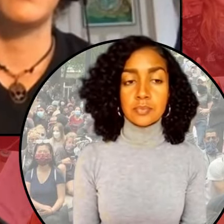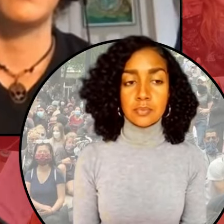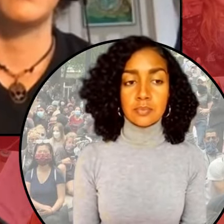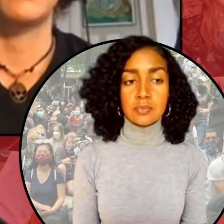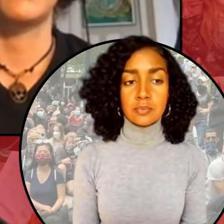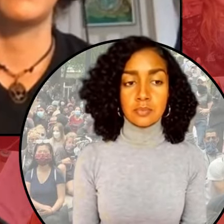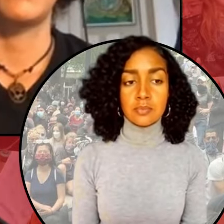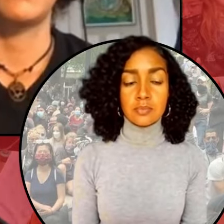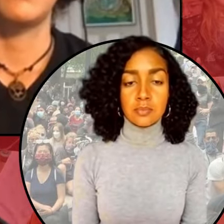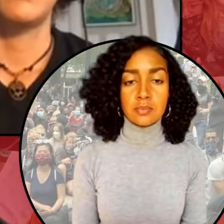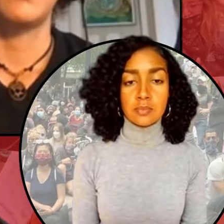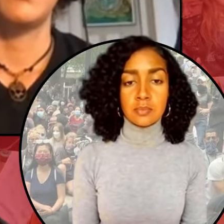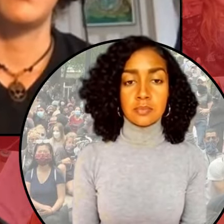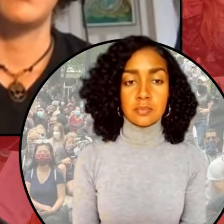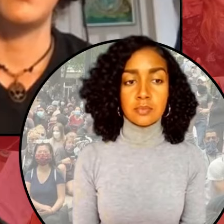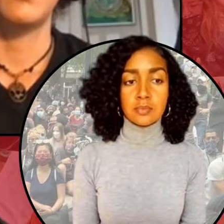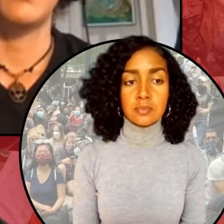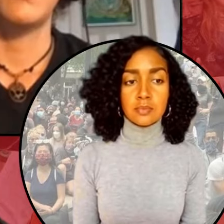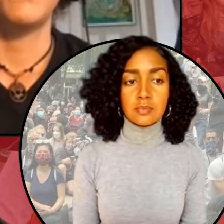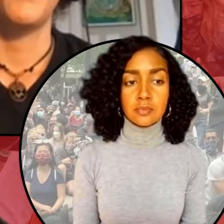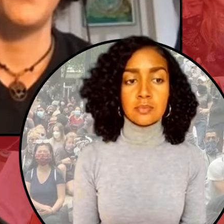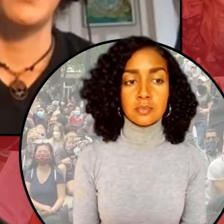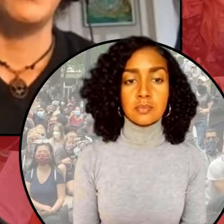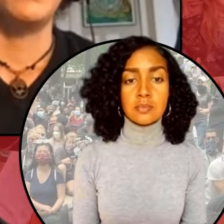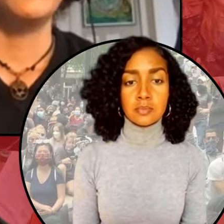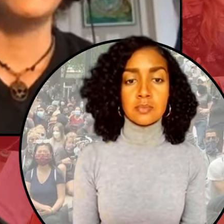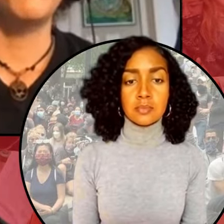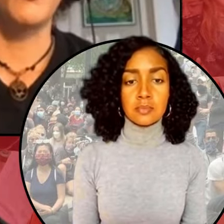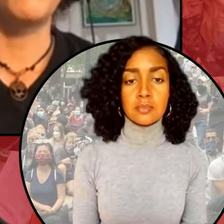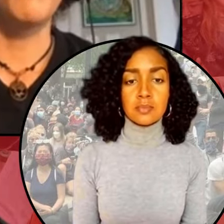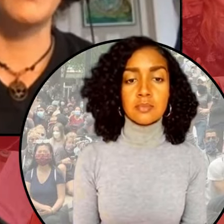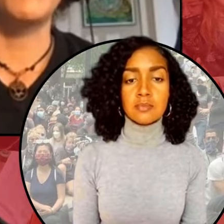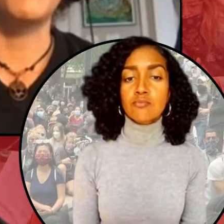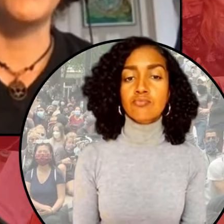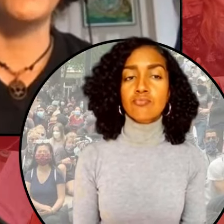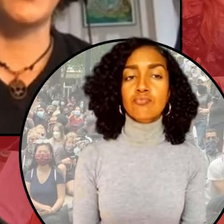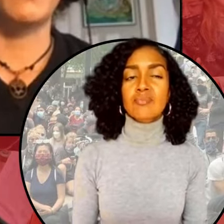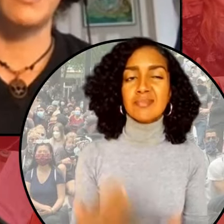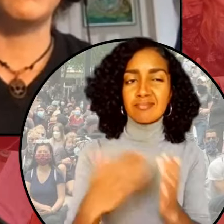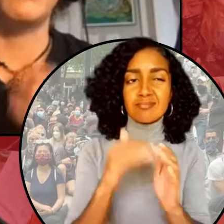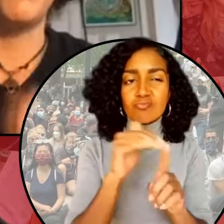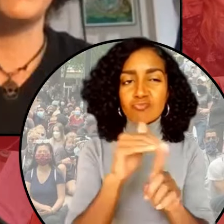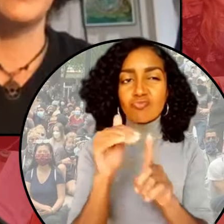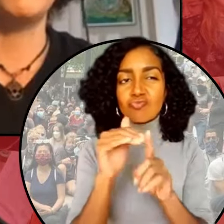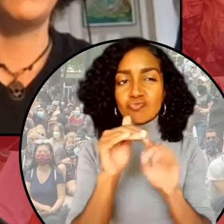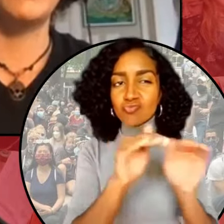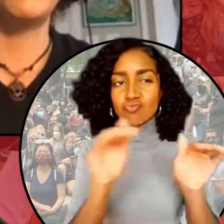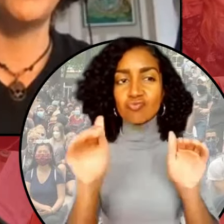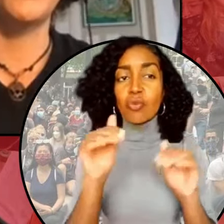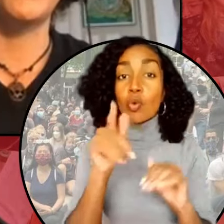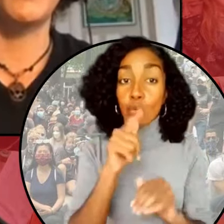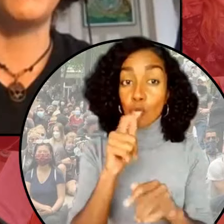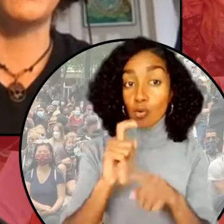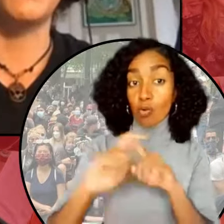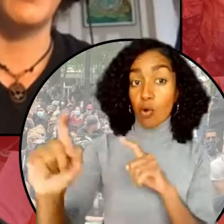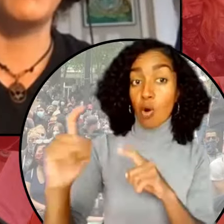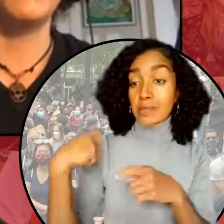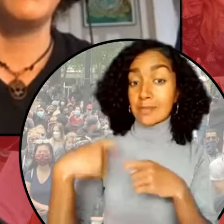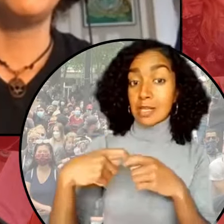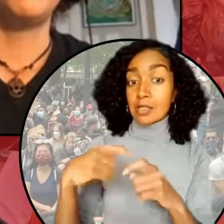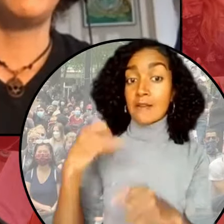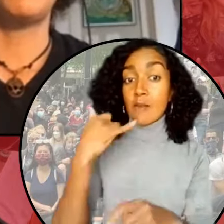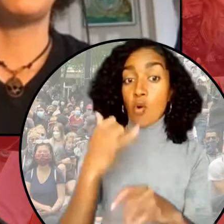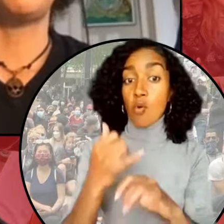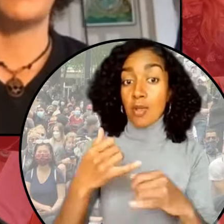poder minimizar el ruido de fondo. Just a small reminder for those that connect to the phone line, please mute yourself when you're